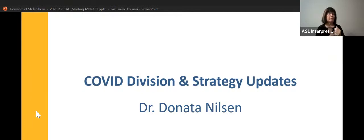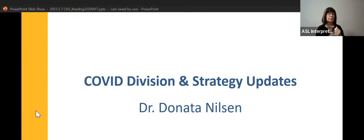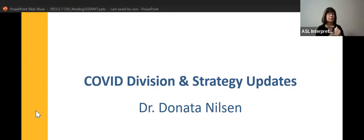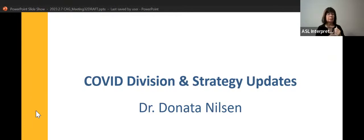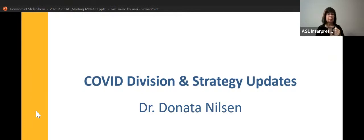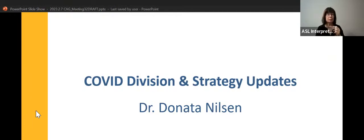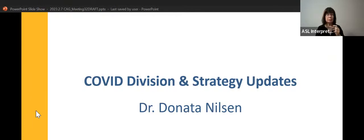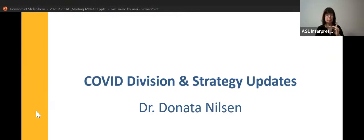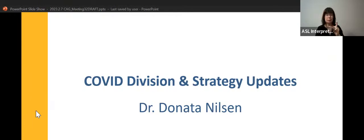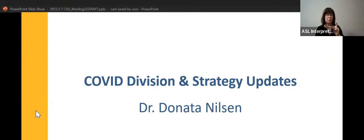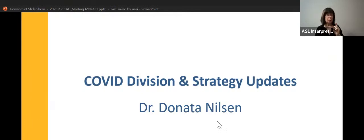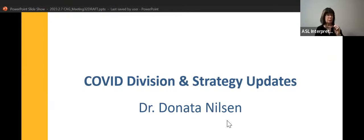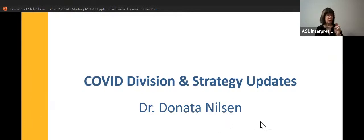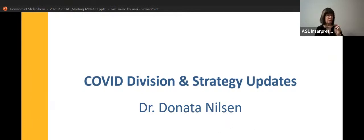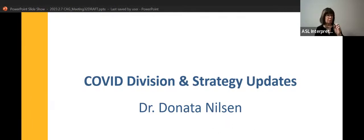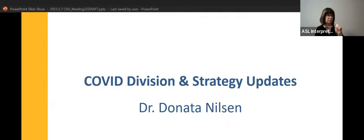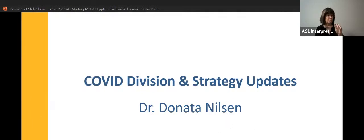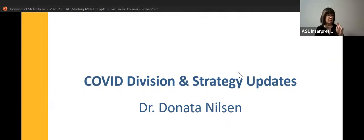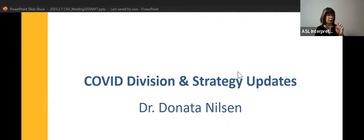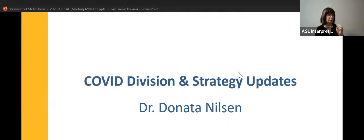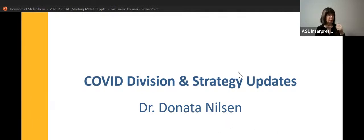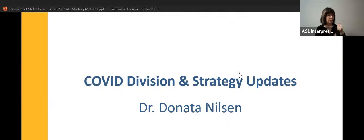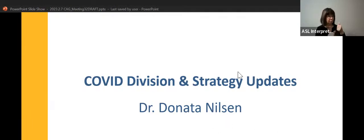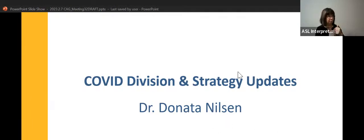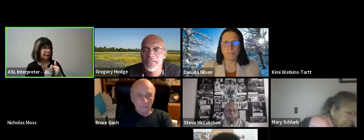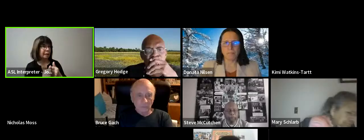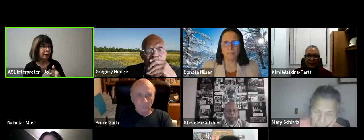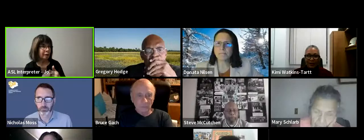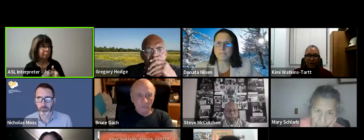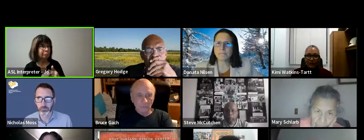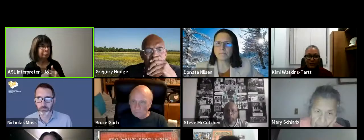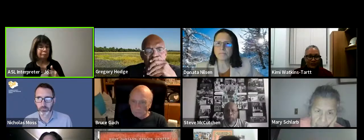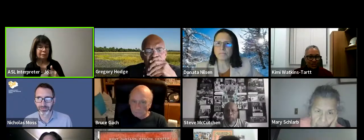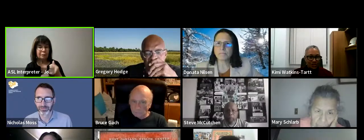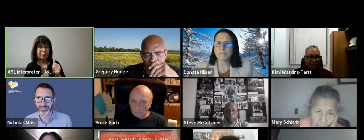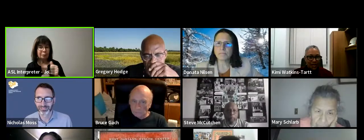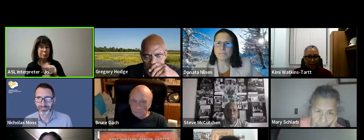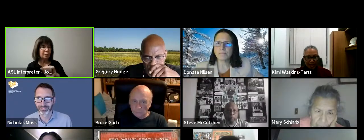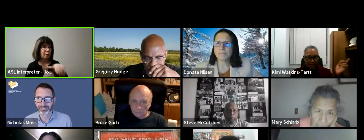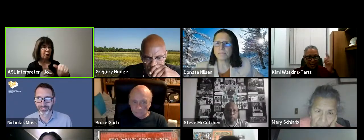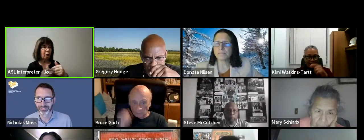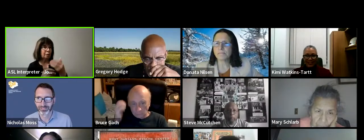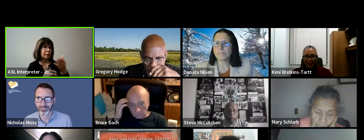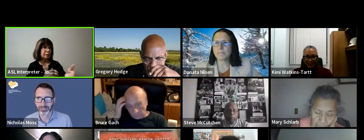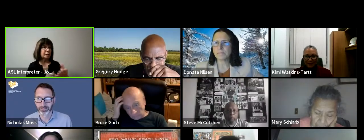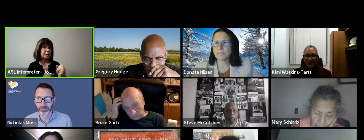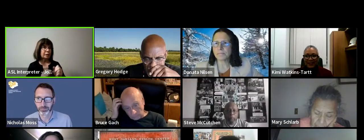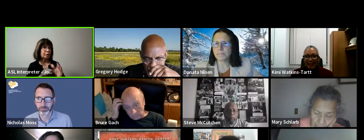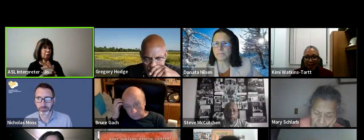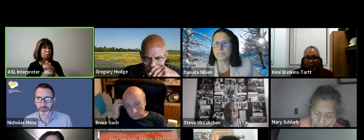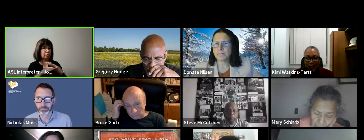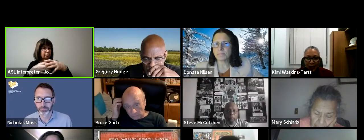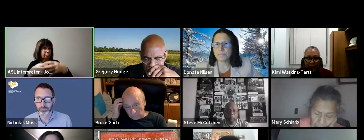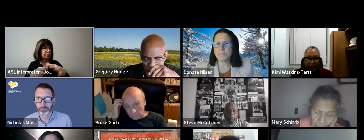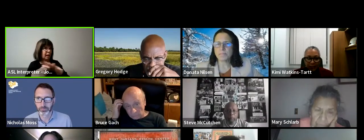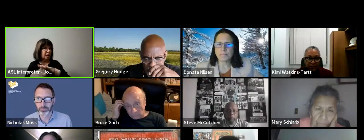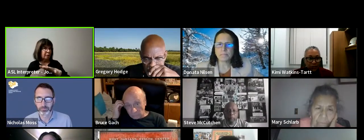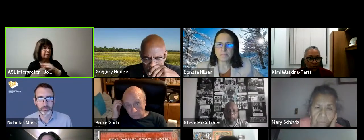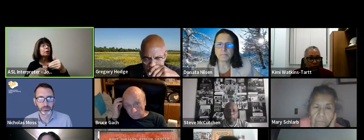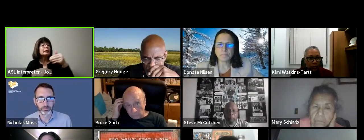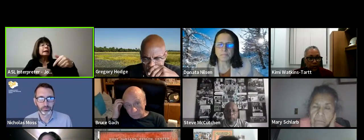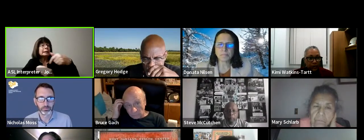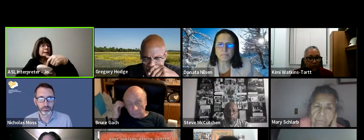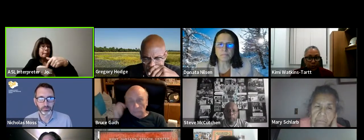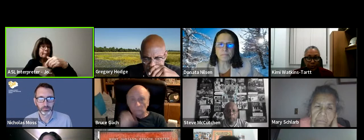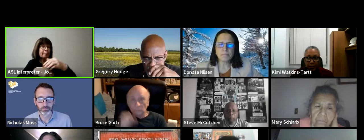Donata will catch us all up with all things in the COVID division next time. And